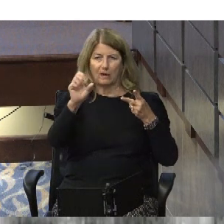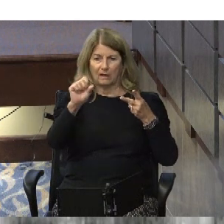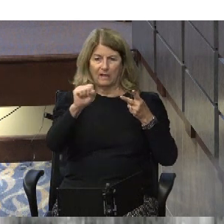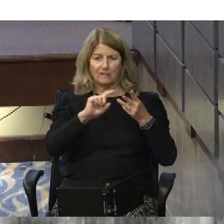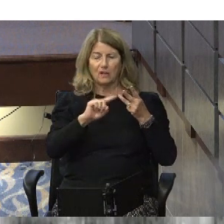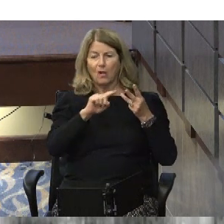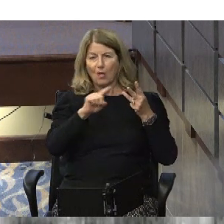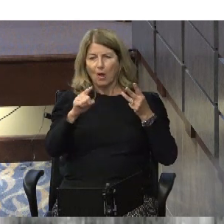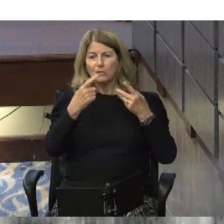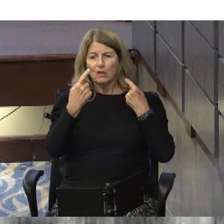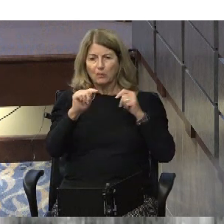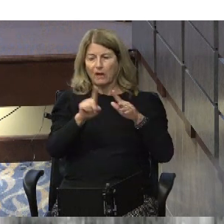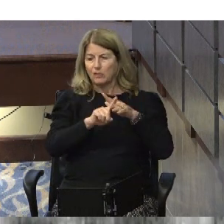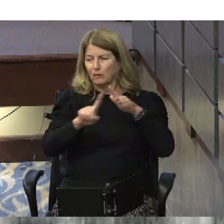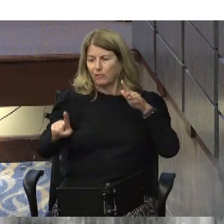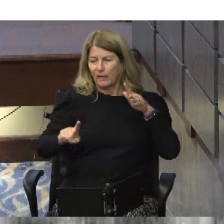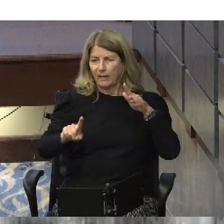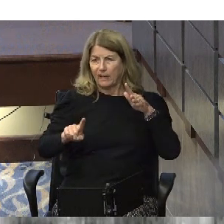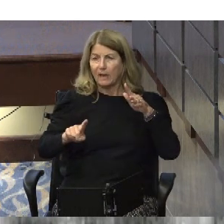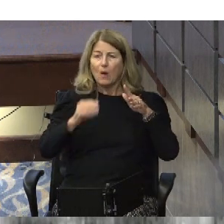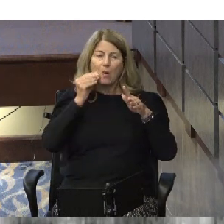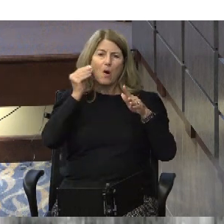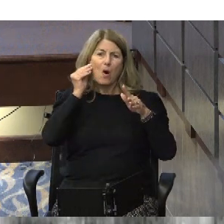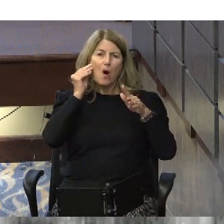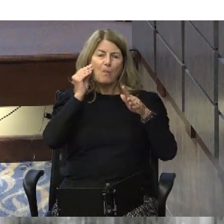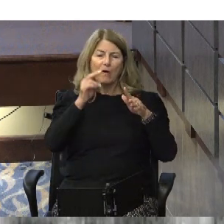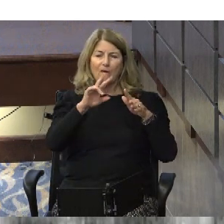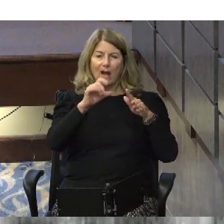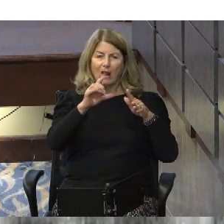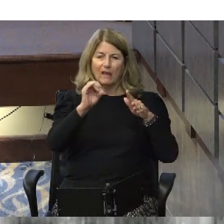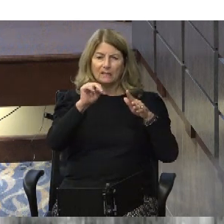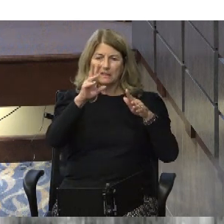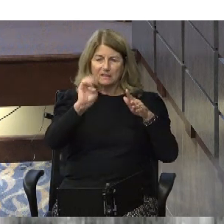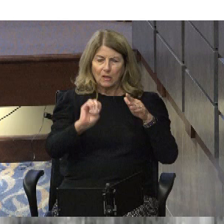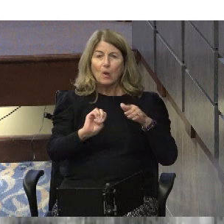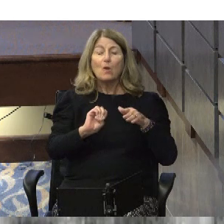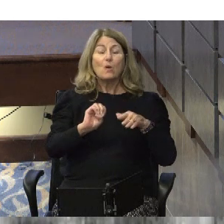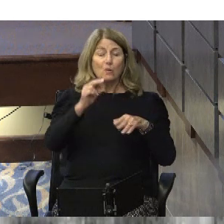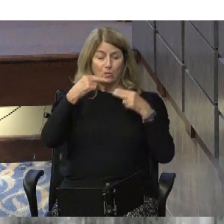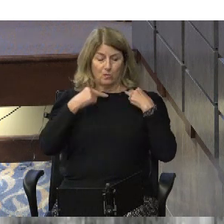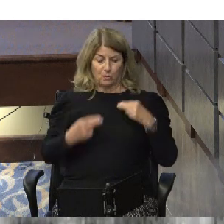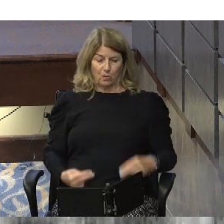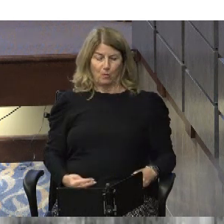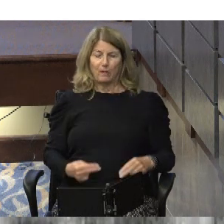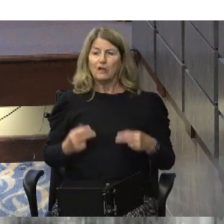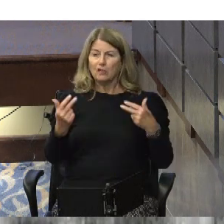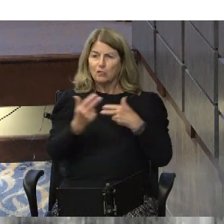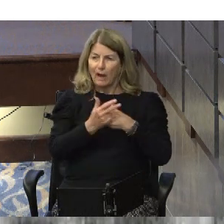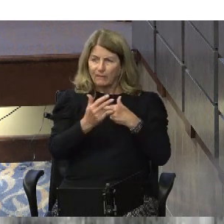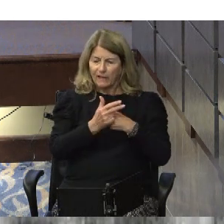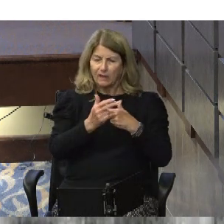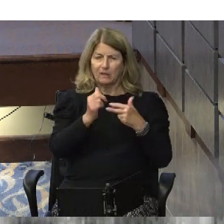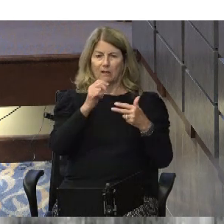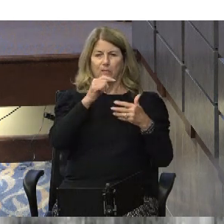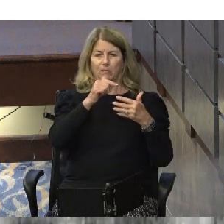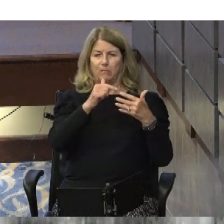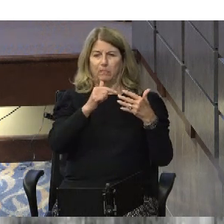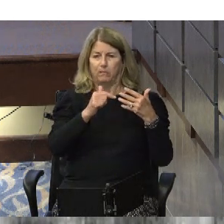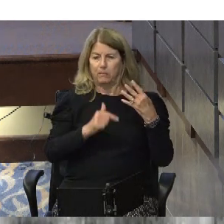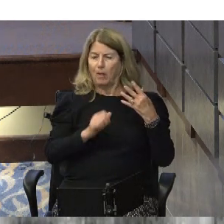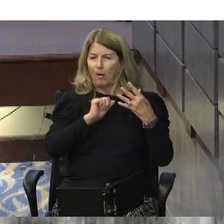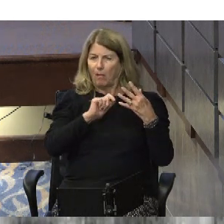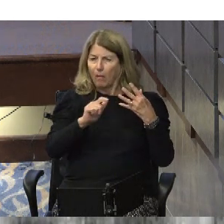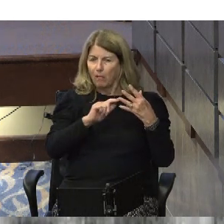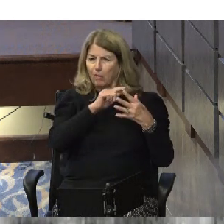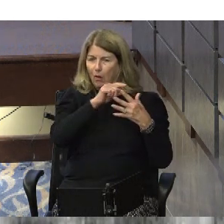flee domestic violence, dating violence, sexual assault, stalking, human trafficking, and these all of these include their population's